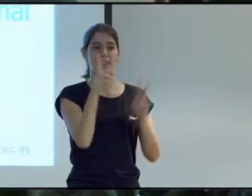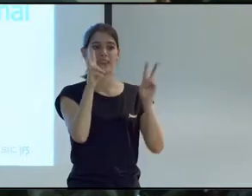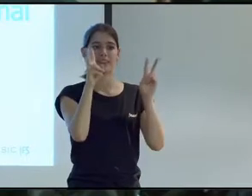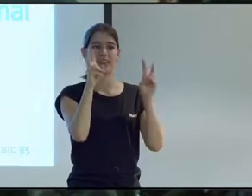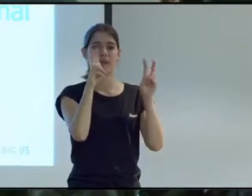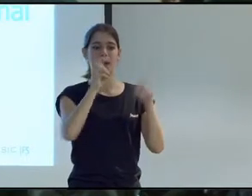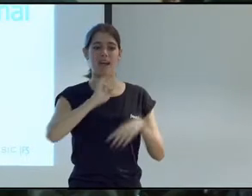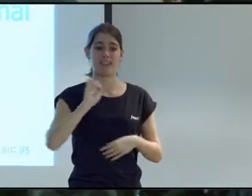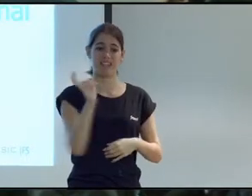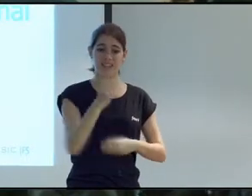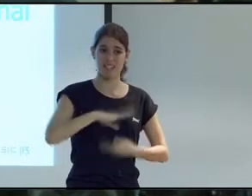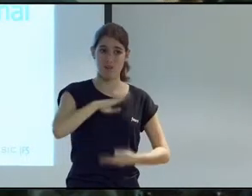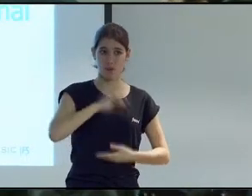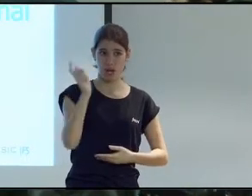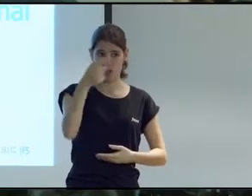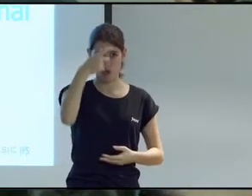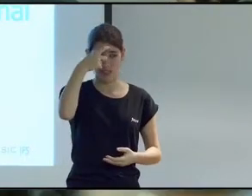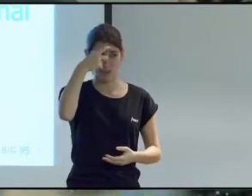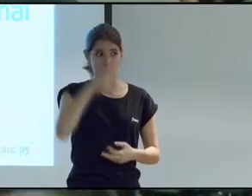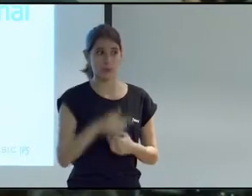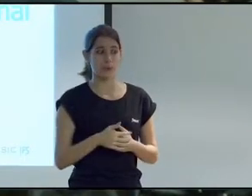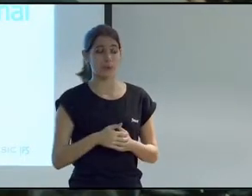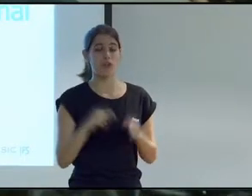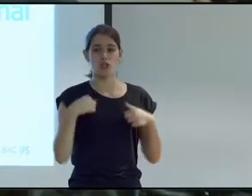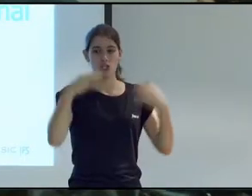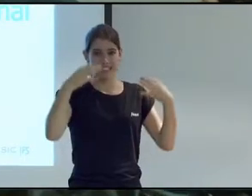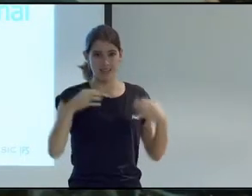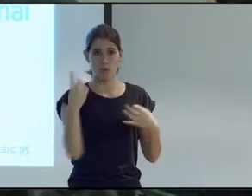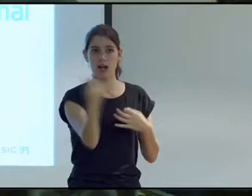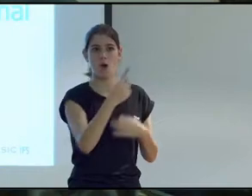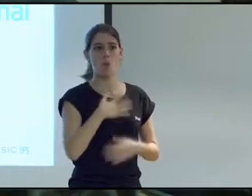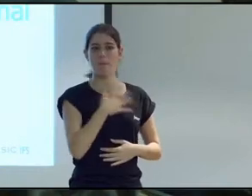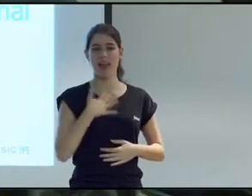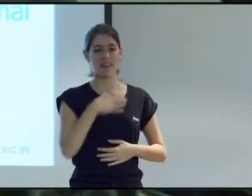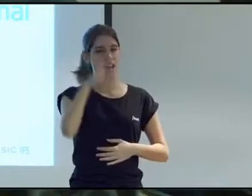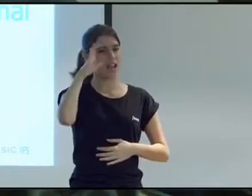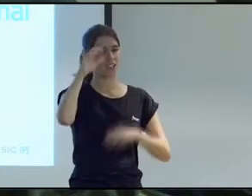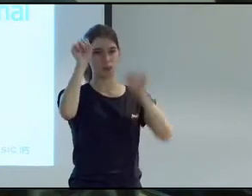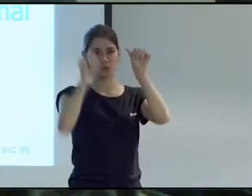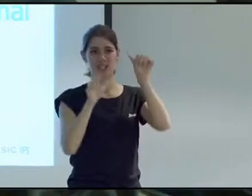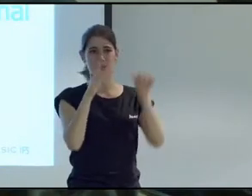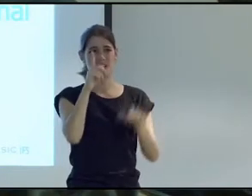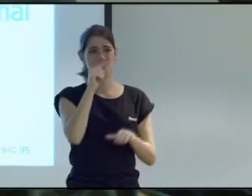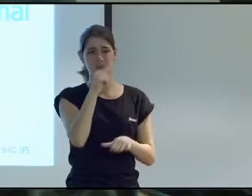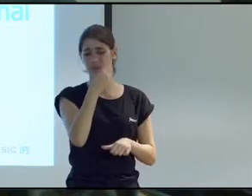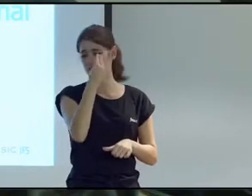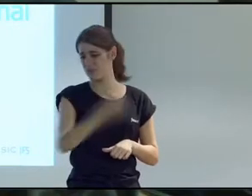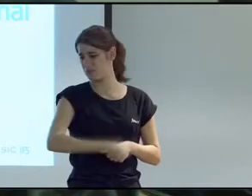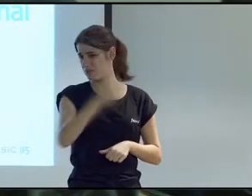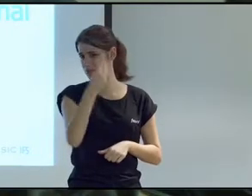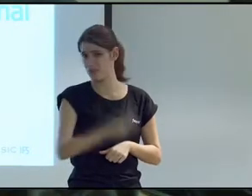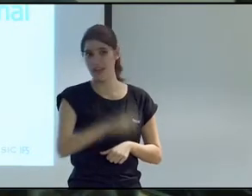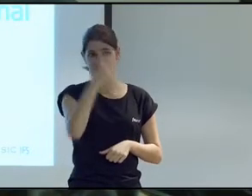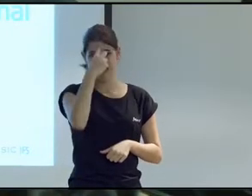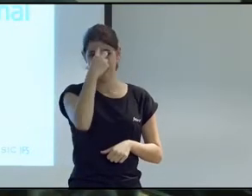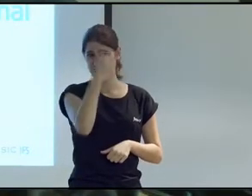It's called Paradigms on Functional Diversity. And I'm sure that it will be a pleasure to listen to him because he is a